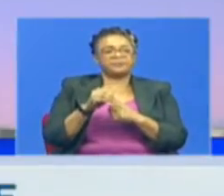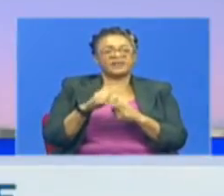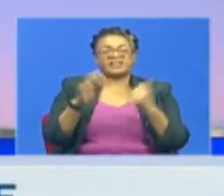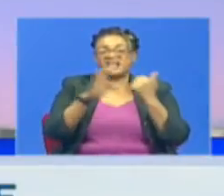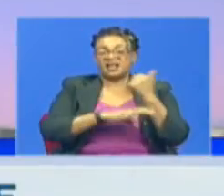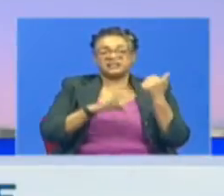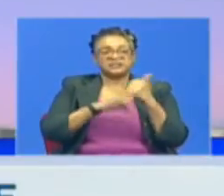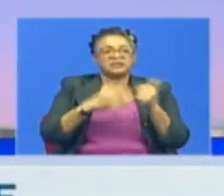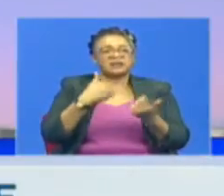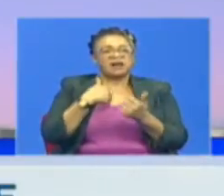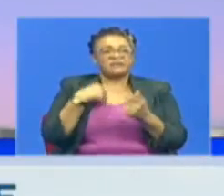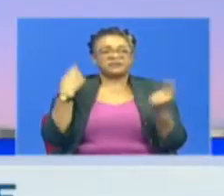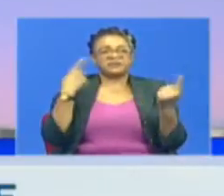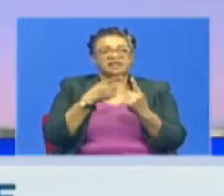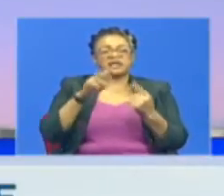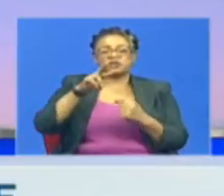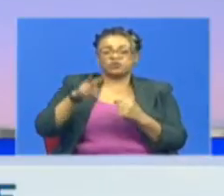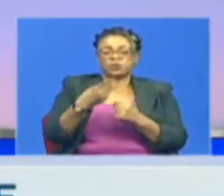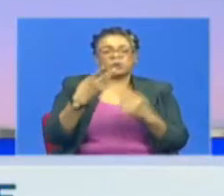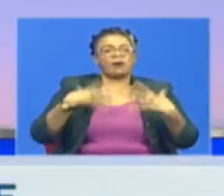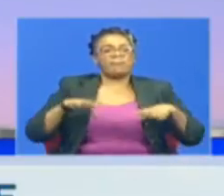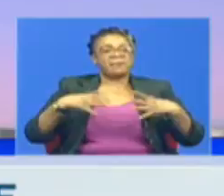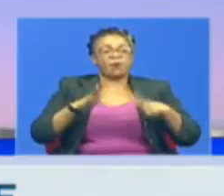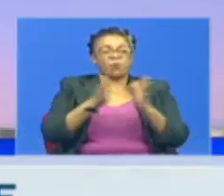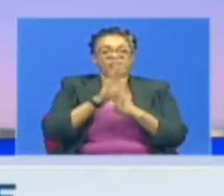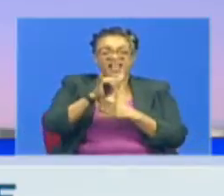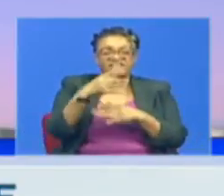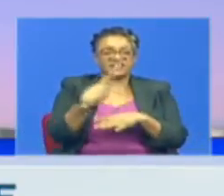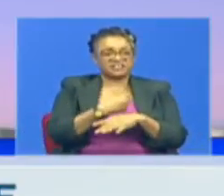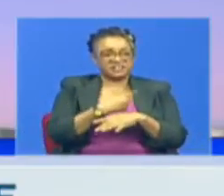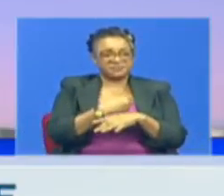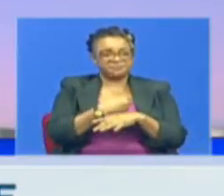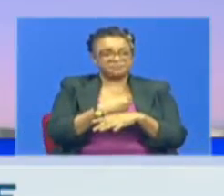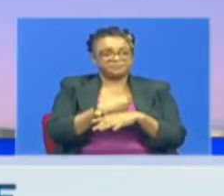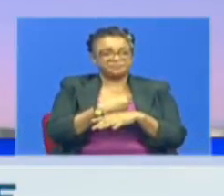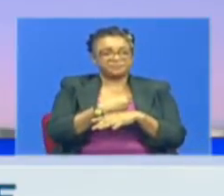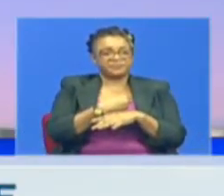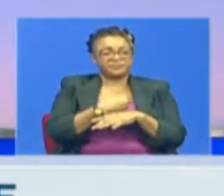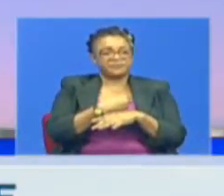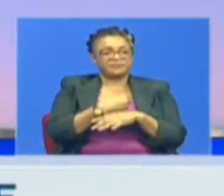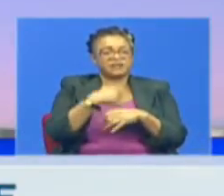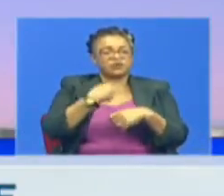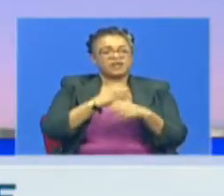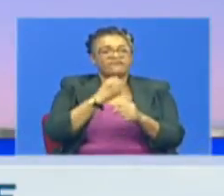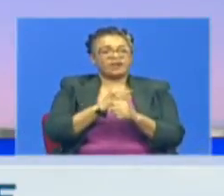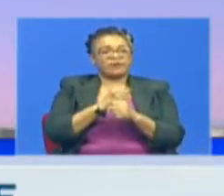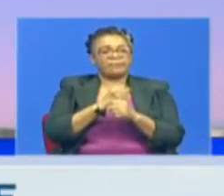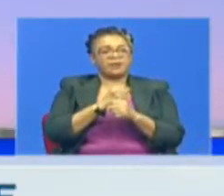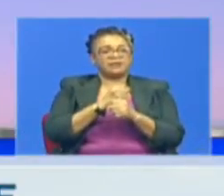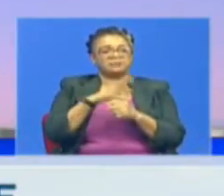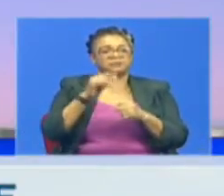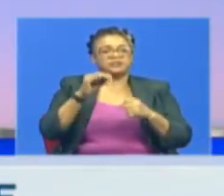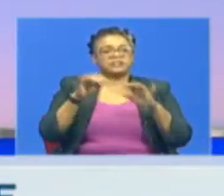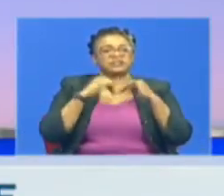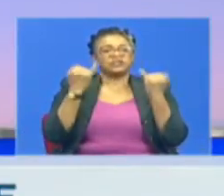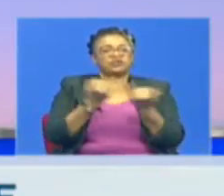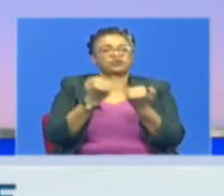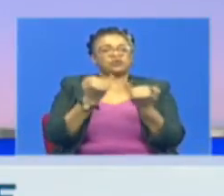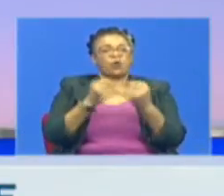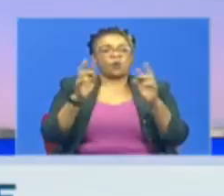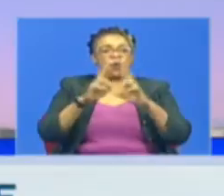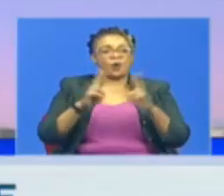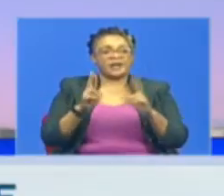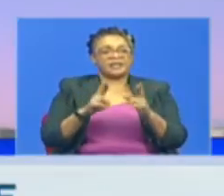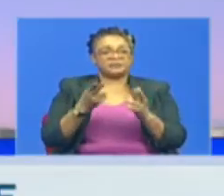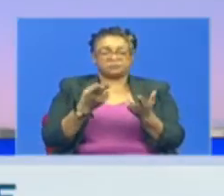to target about 2,000 people with a vaccine. The vaccine developed by the Oxford Jenner Institute is already under